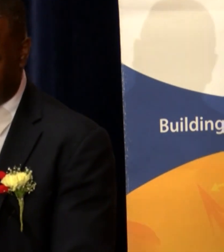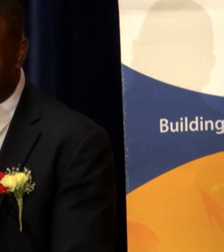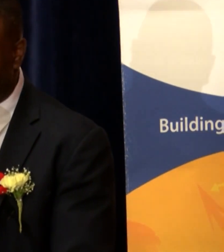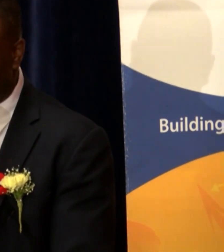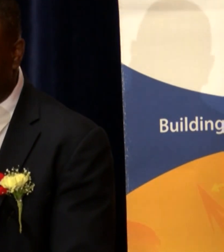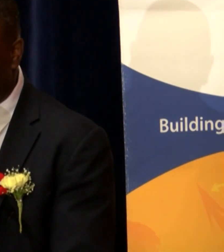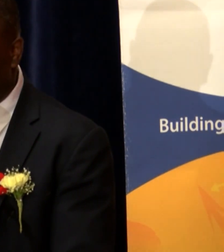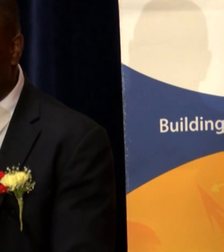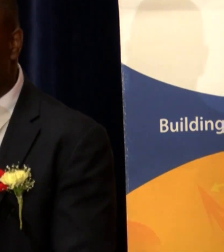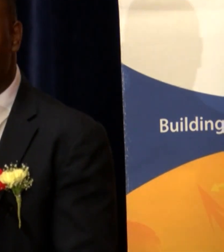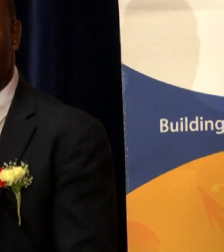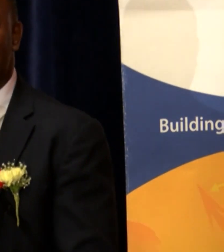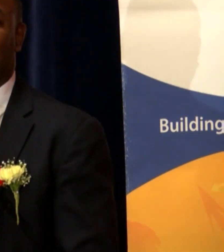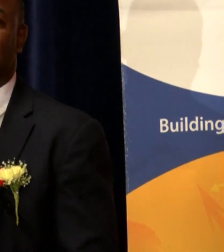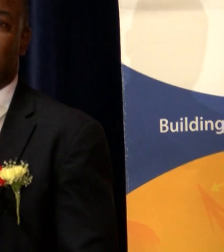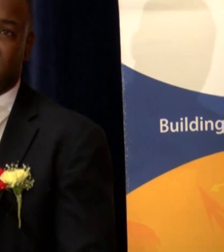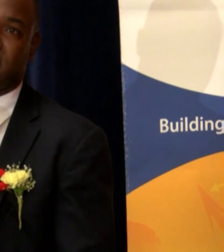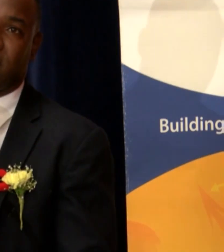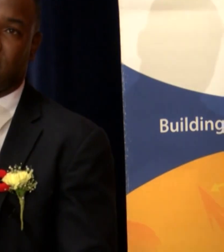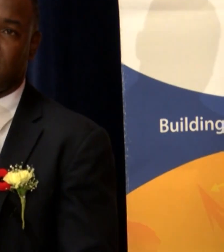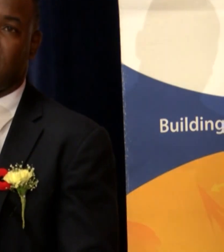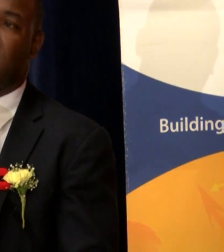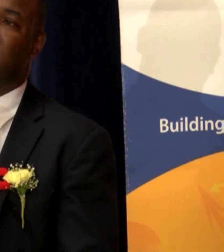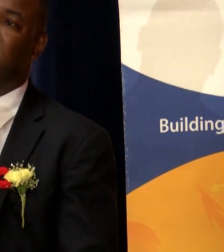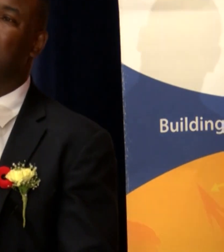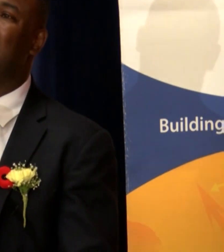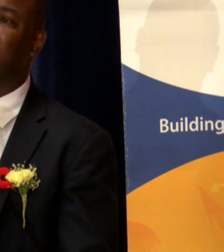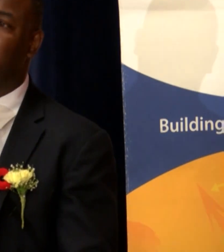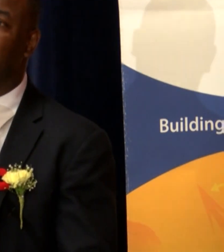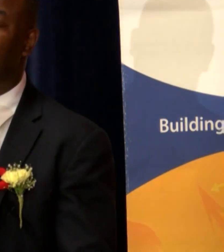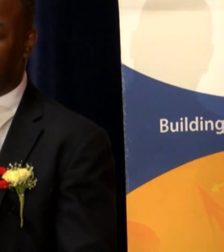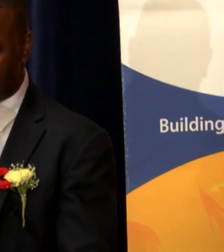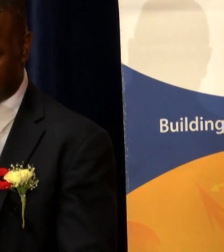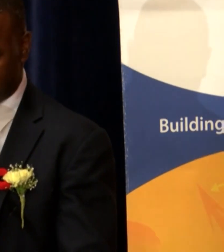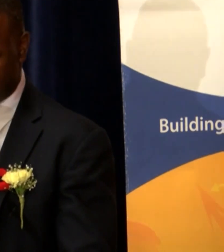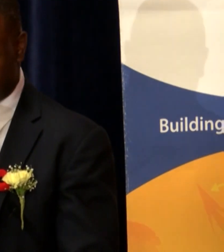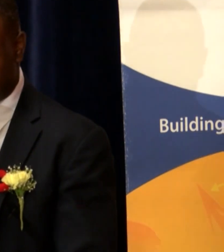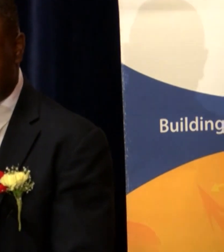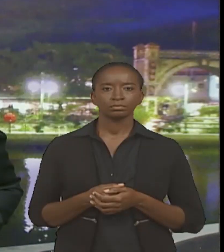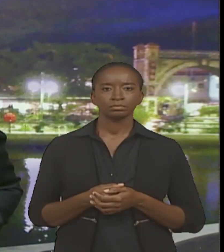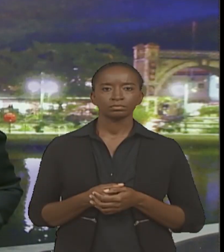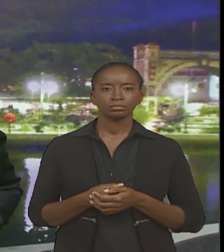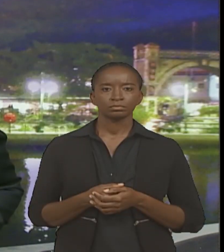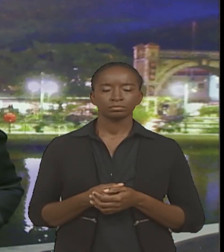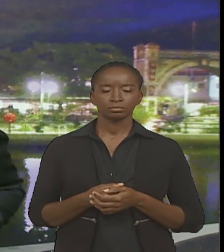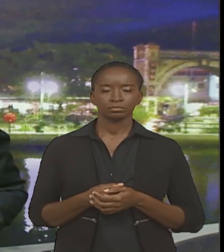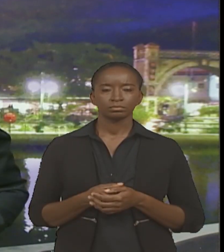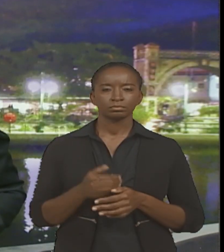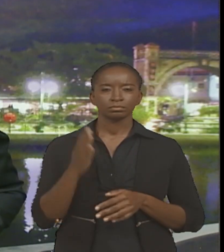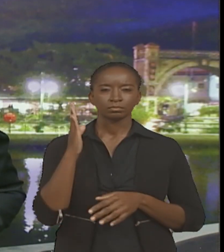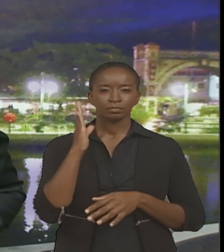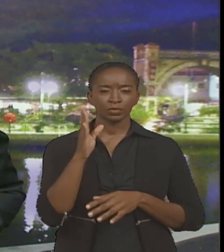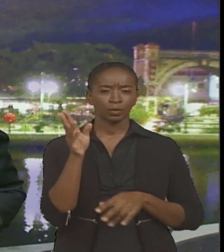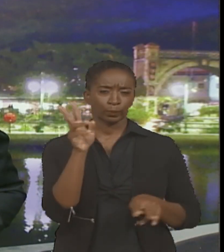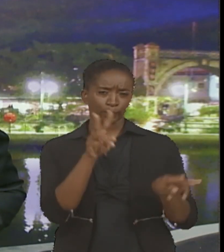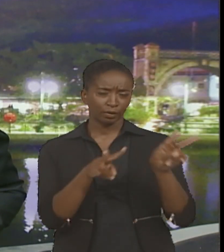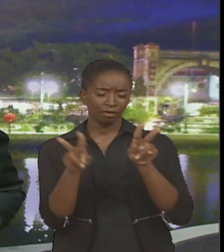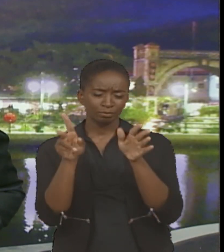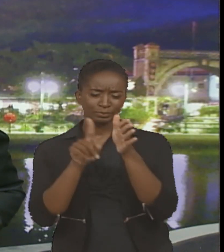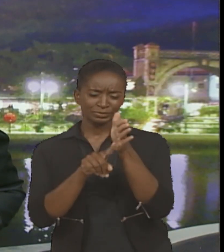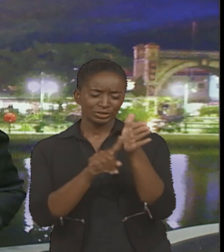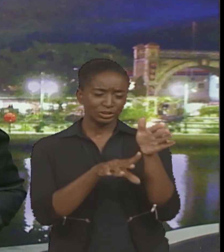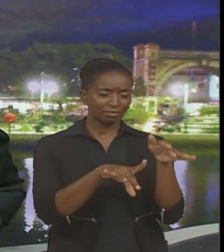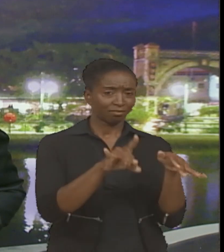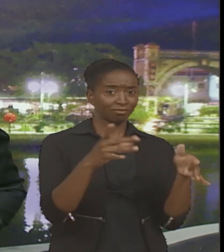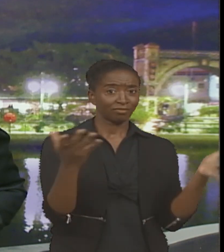medium-sized enterprises, both at the technical and at the managerial level. Some health news now. A study is to